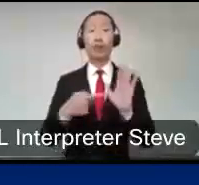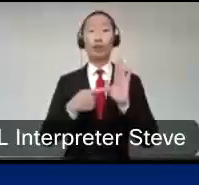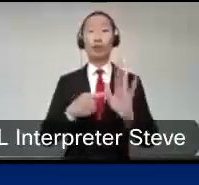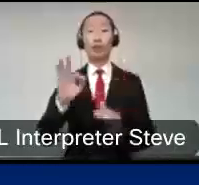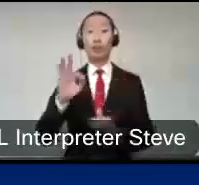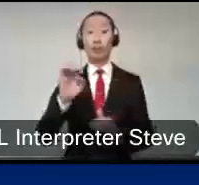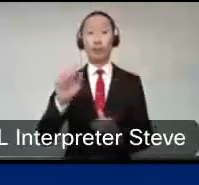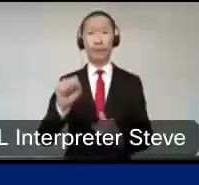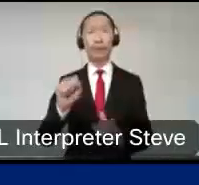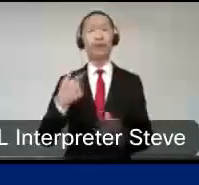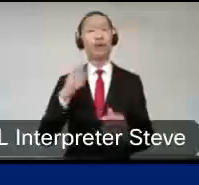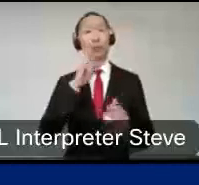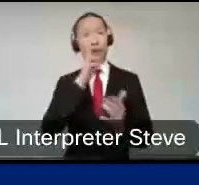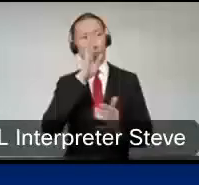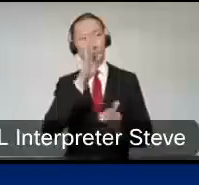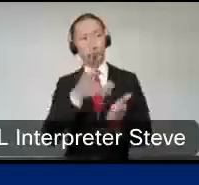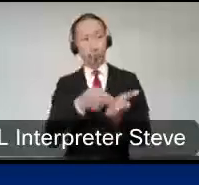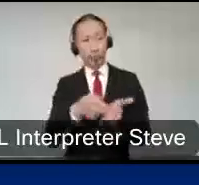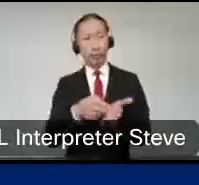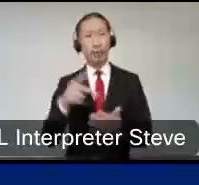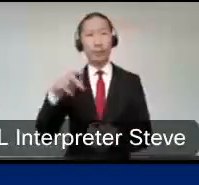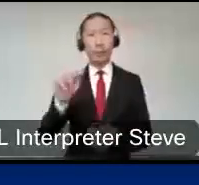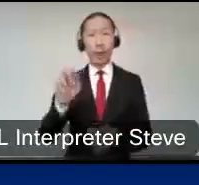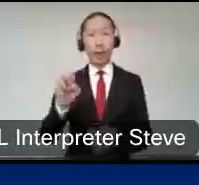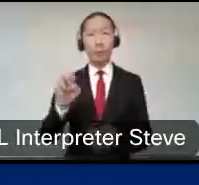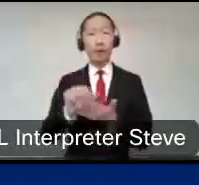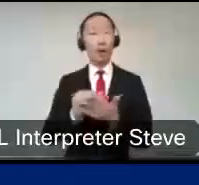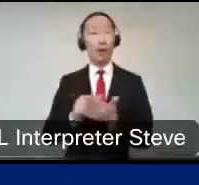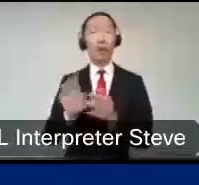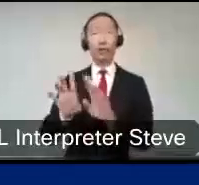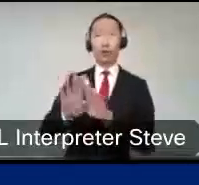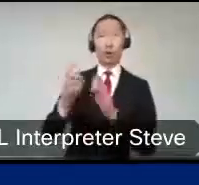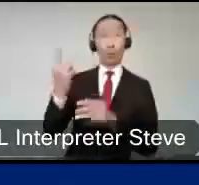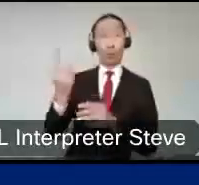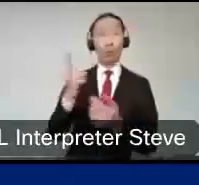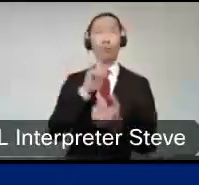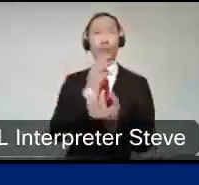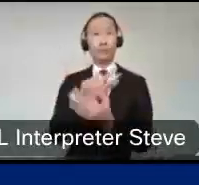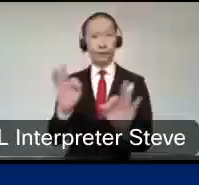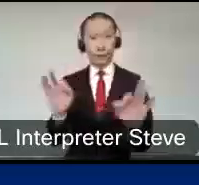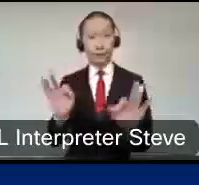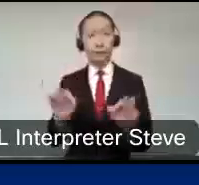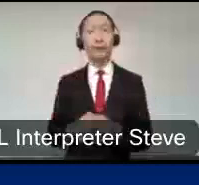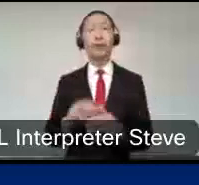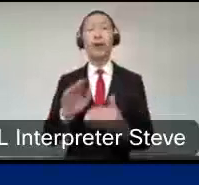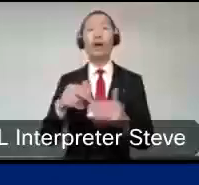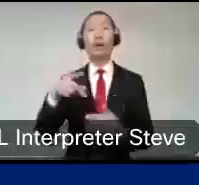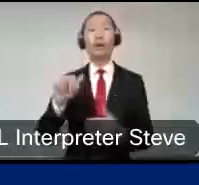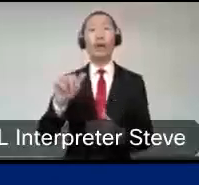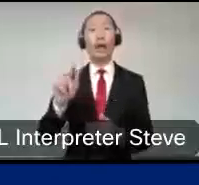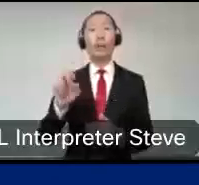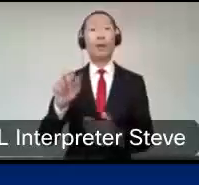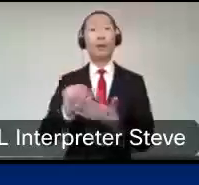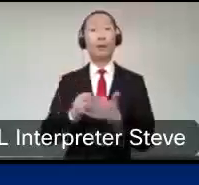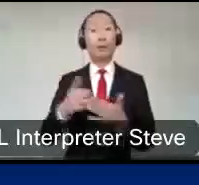together so we're being transparent. PA-able accounts are free to open. All Pennsylvania able accounts have